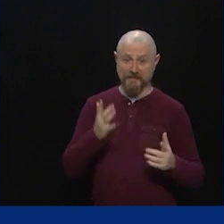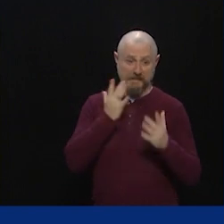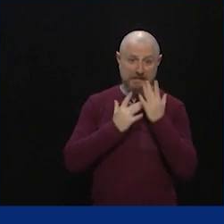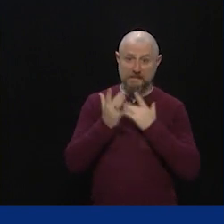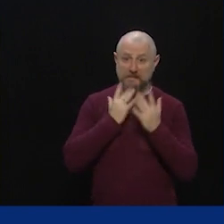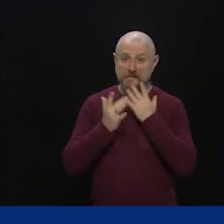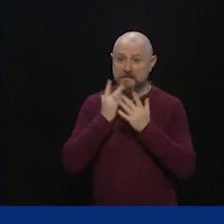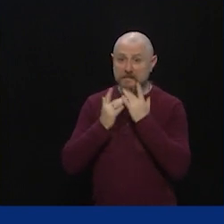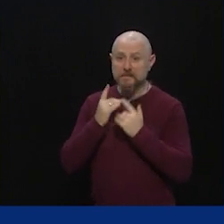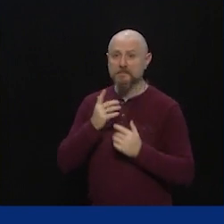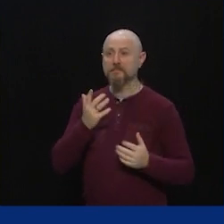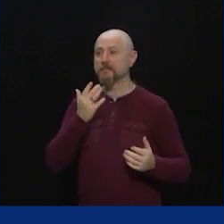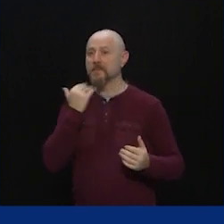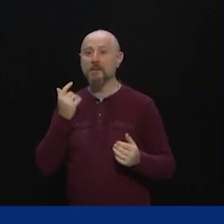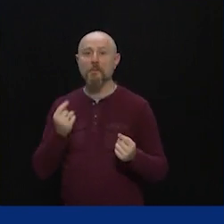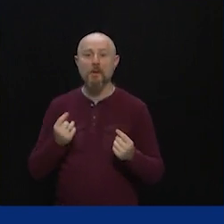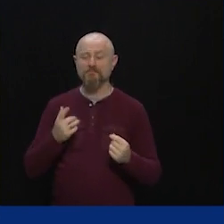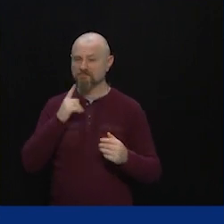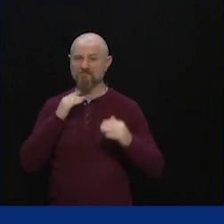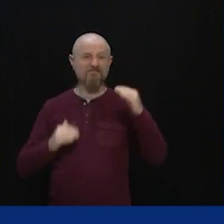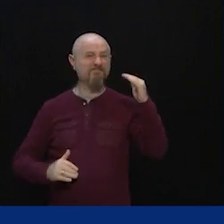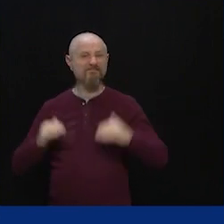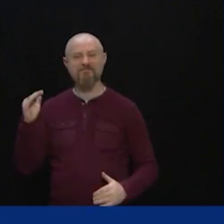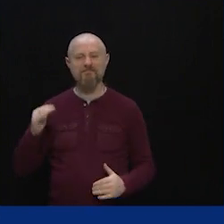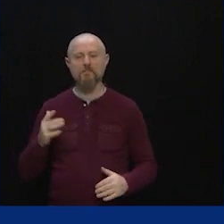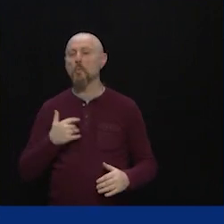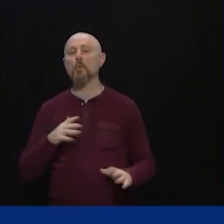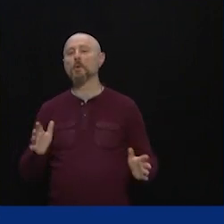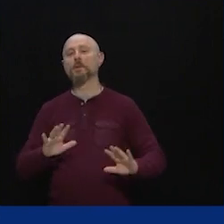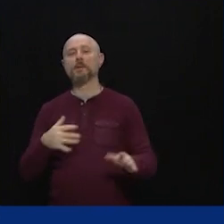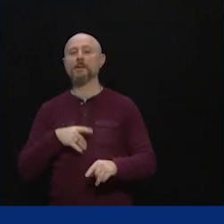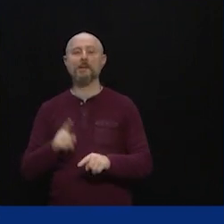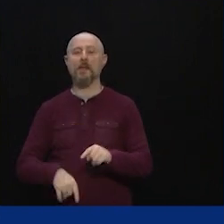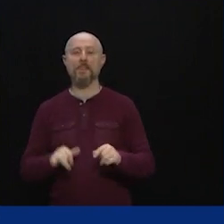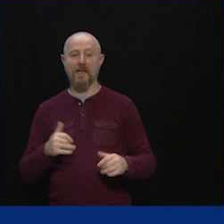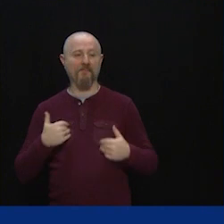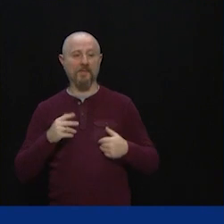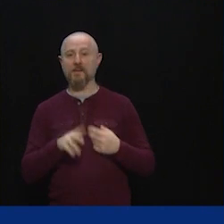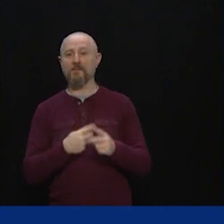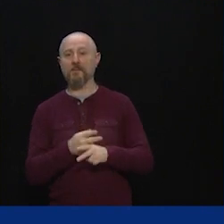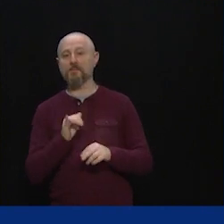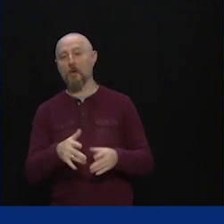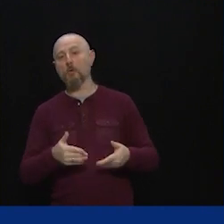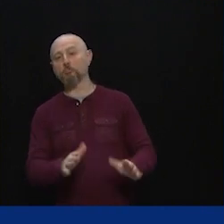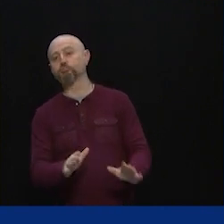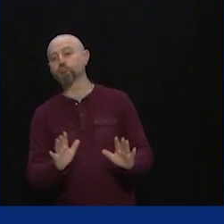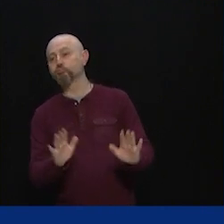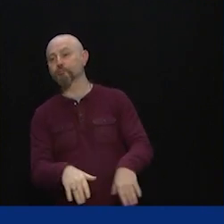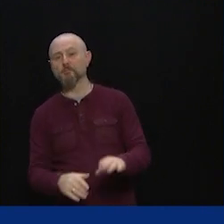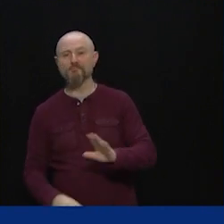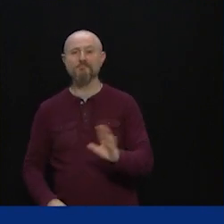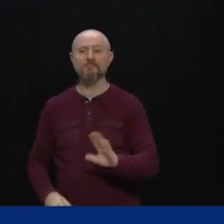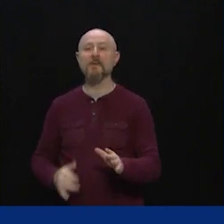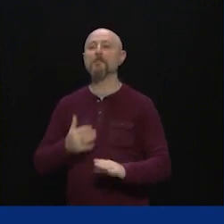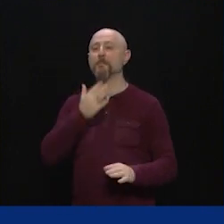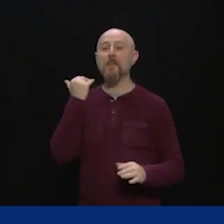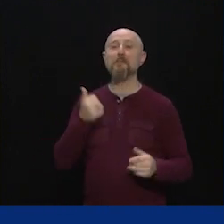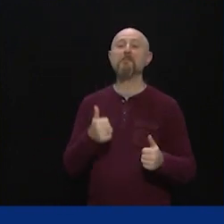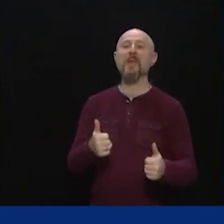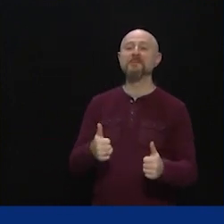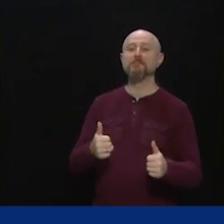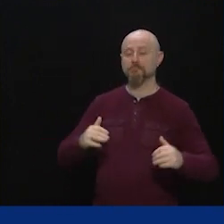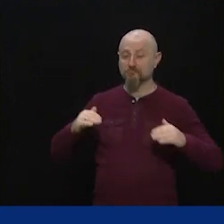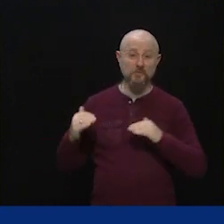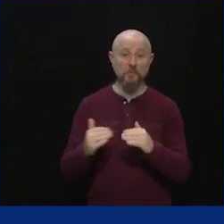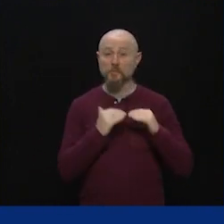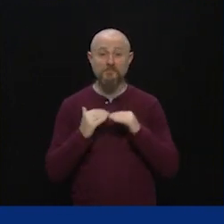We cannot have that. That was an injustice. We cannot have that anymore. The best place for equality of education, the best opportunities for learning